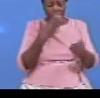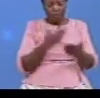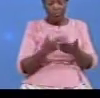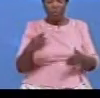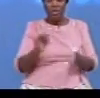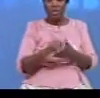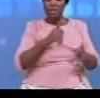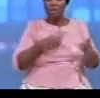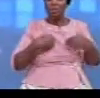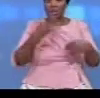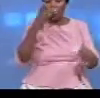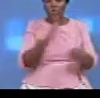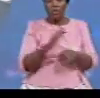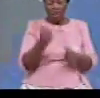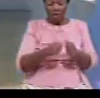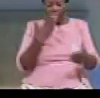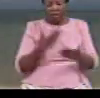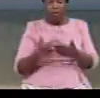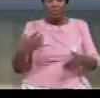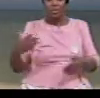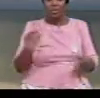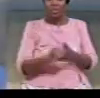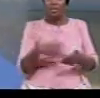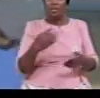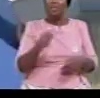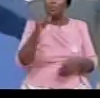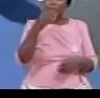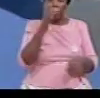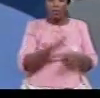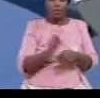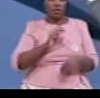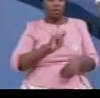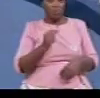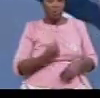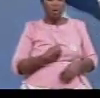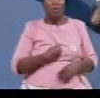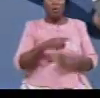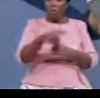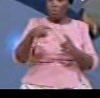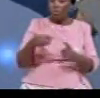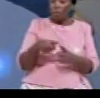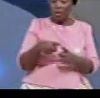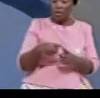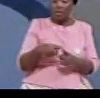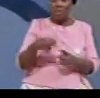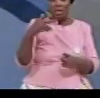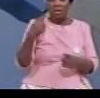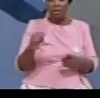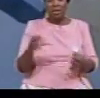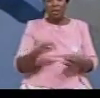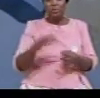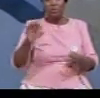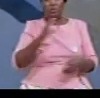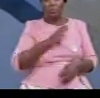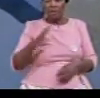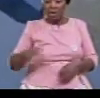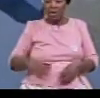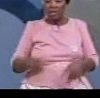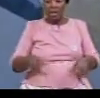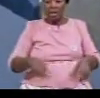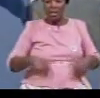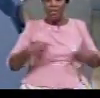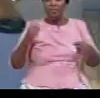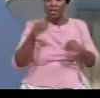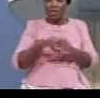promised, every good thing that he promises us, when the Spirit of Christ dwells in